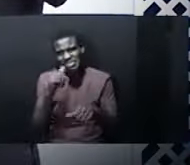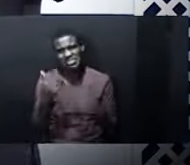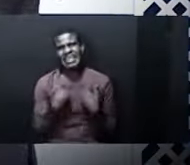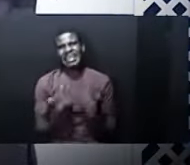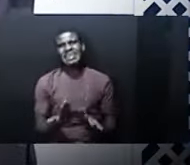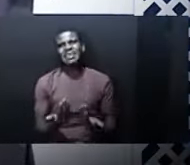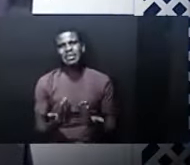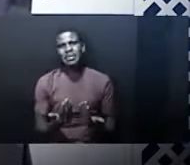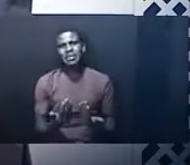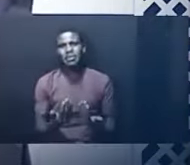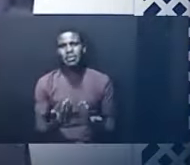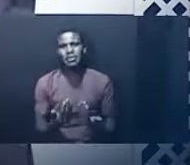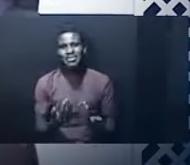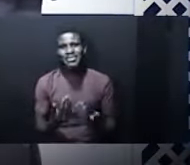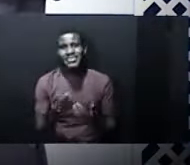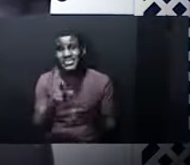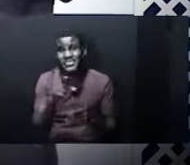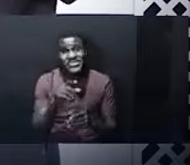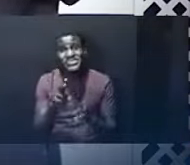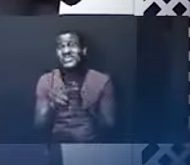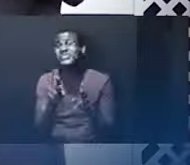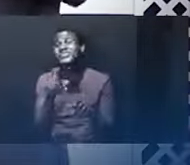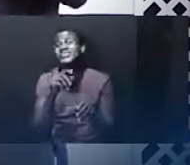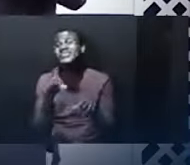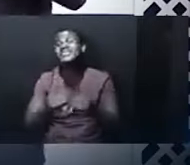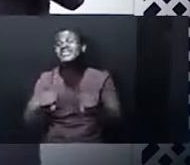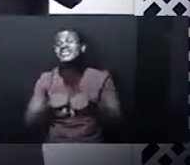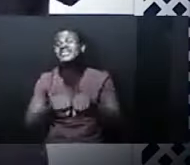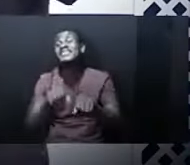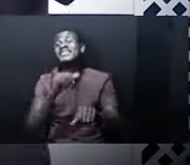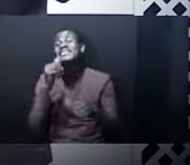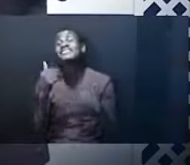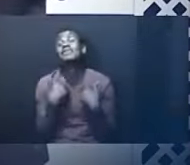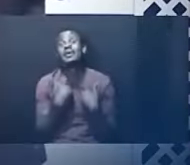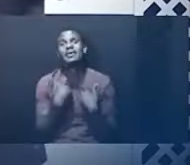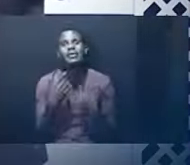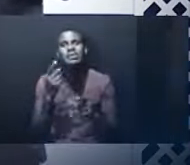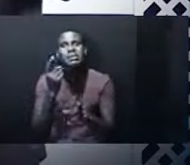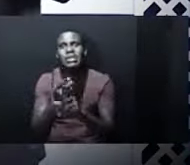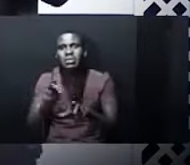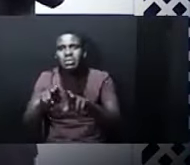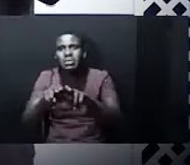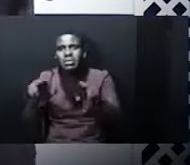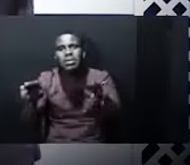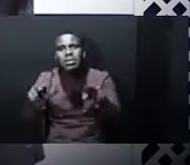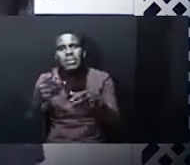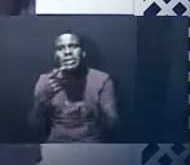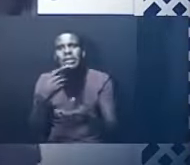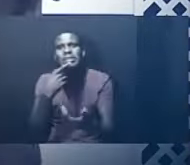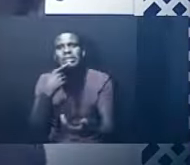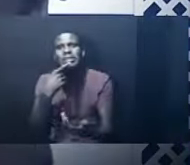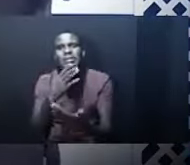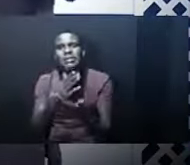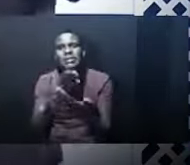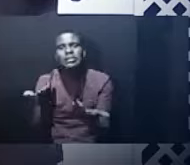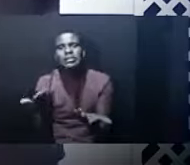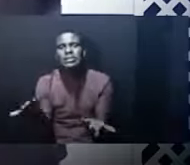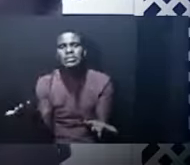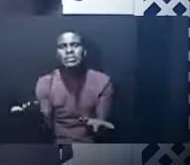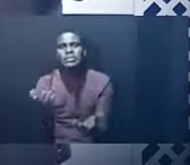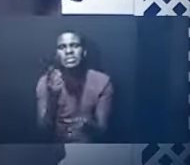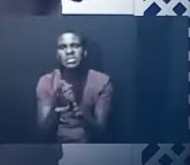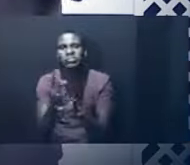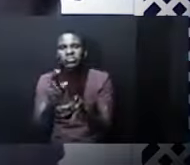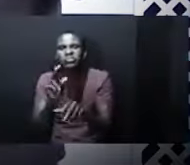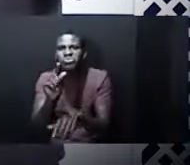shoes? Don't you have any shoe? Simple comment. It's a small